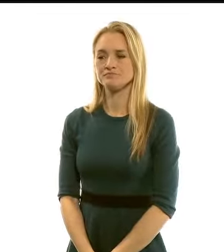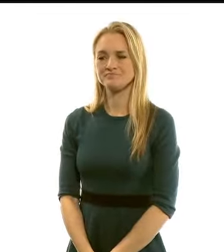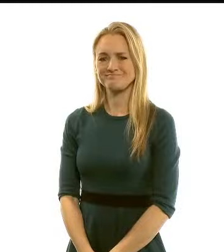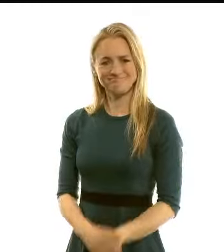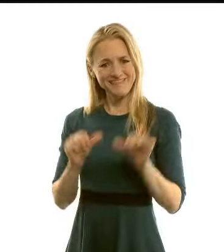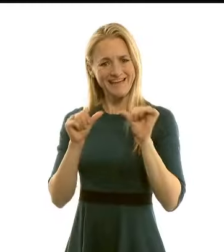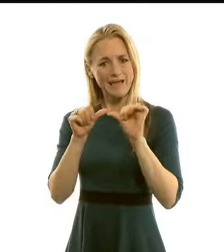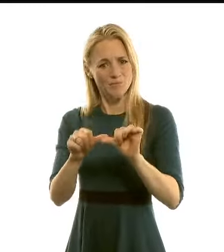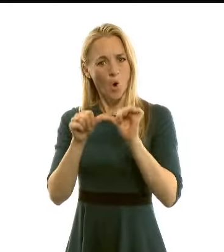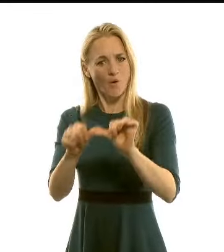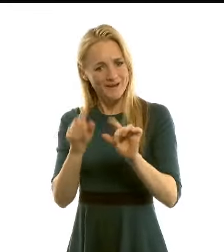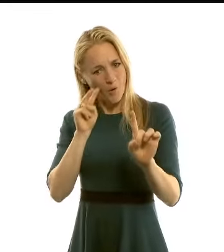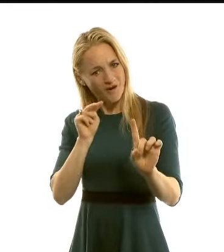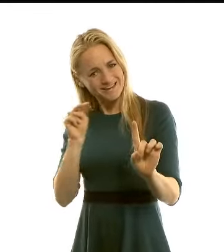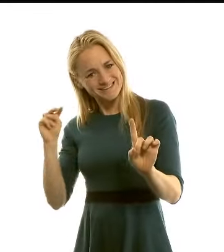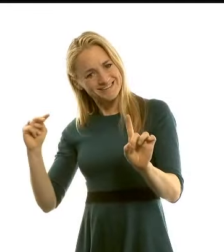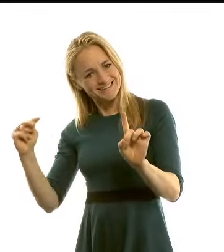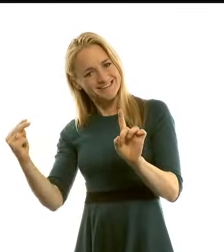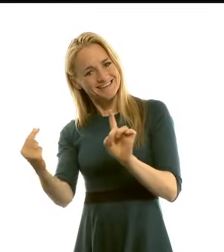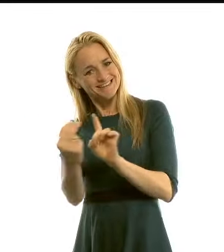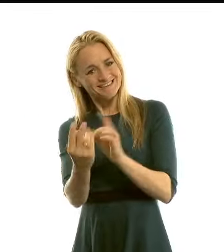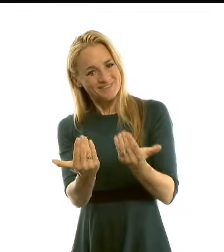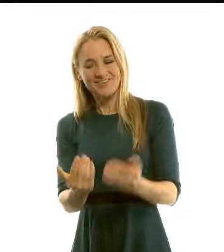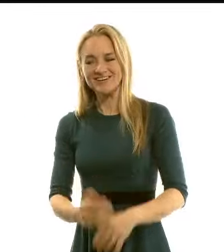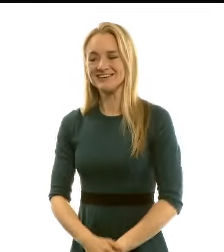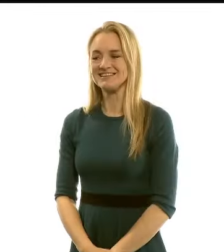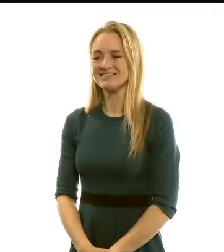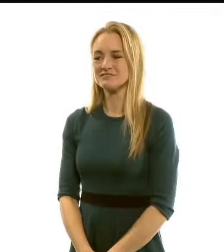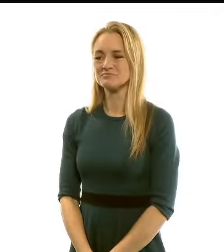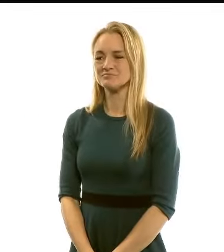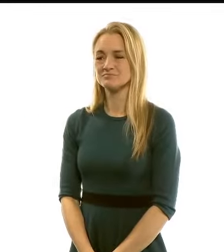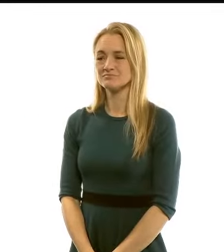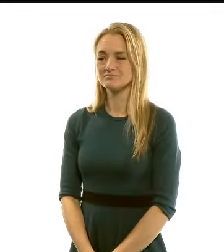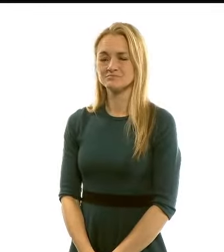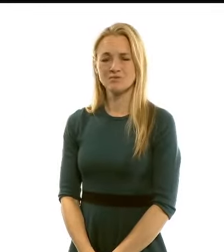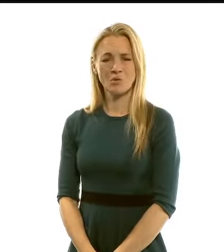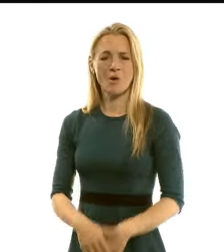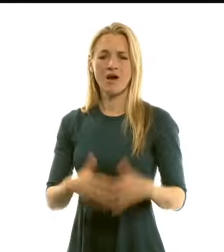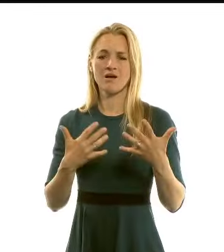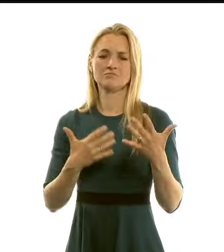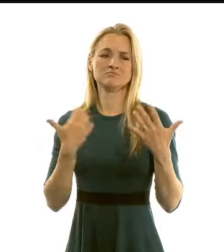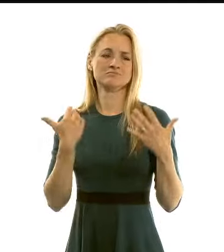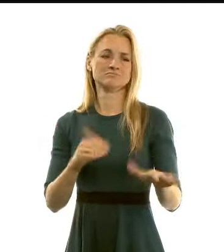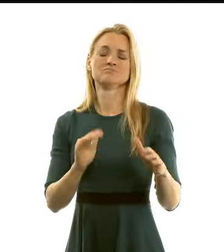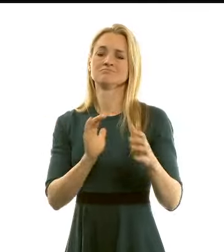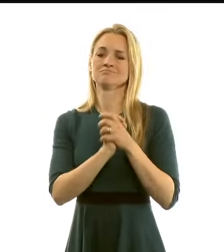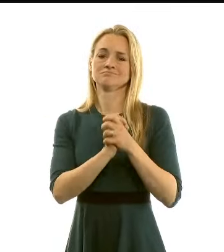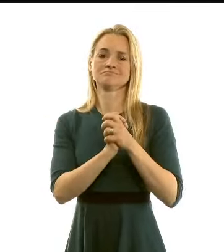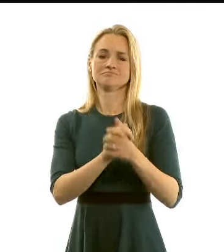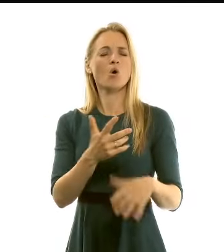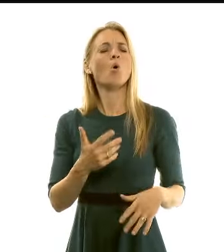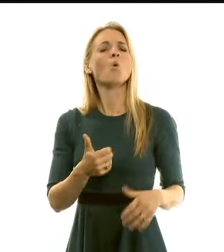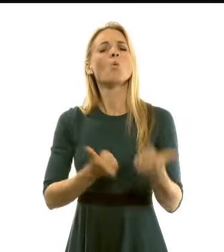going. Yeah, teams, you have done an incredible job. Hannah and Nelly, which part are you most proud